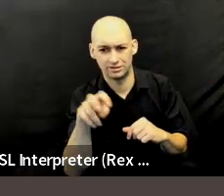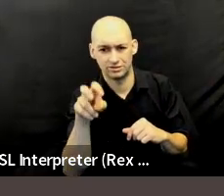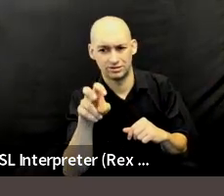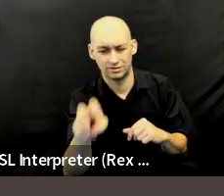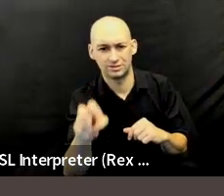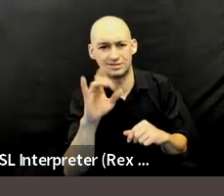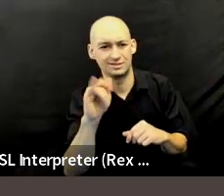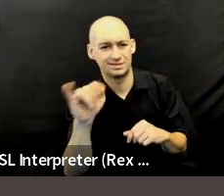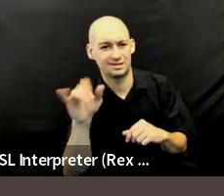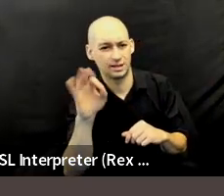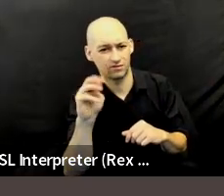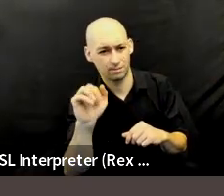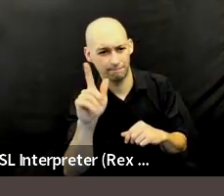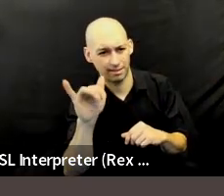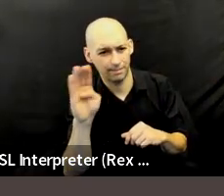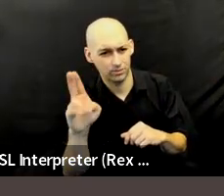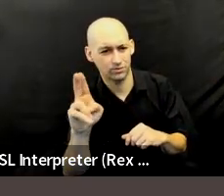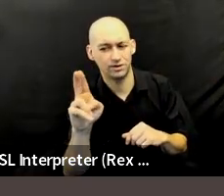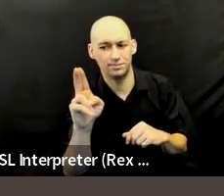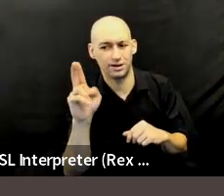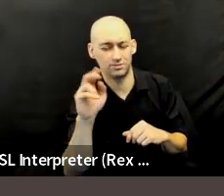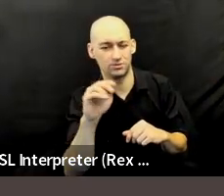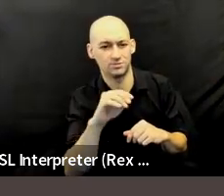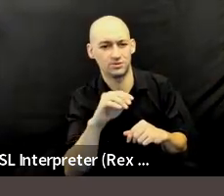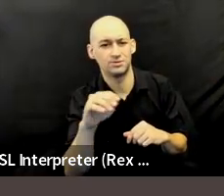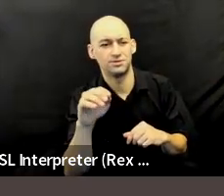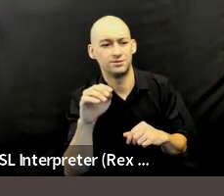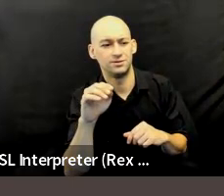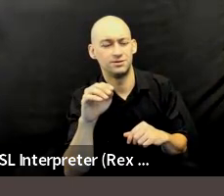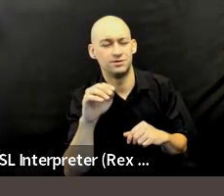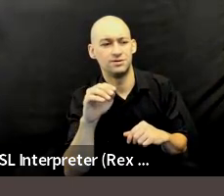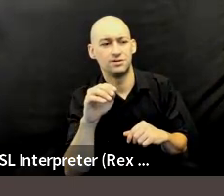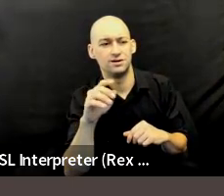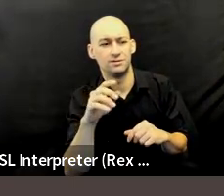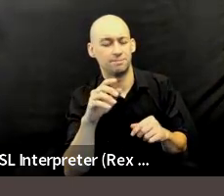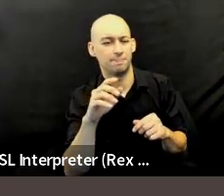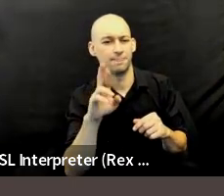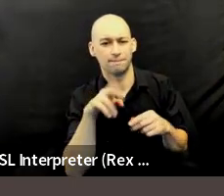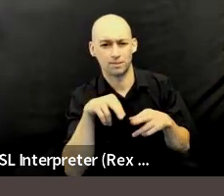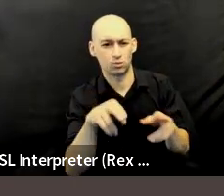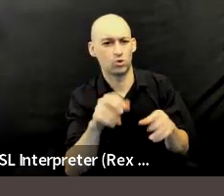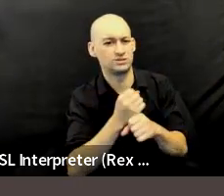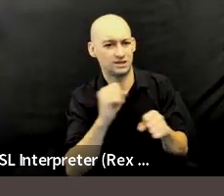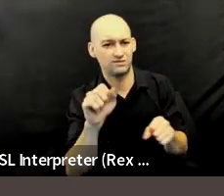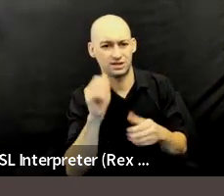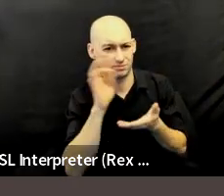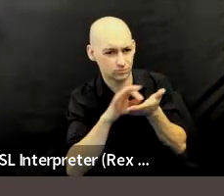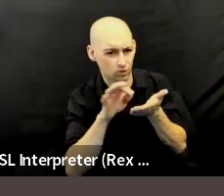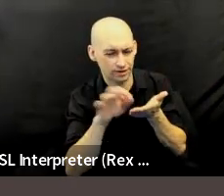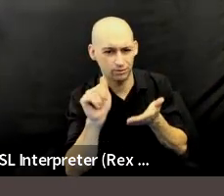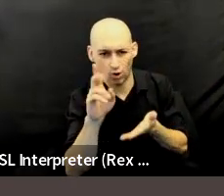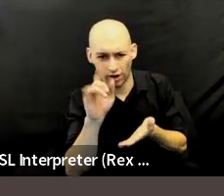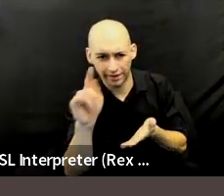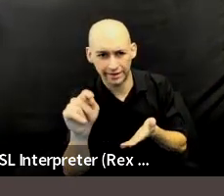of Malibu, as well as the LA County Sheriff's Department, conducted a preliminary road safety audit. And that's a tool that's